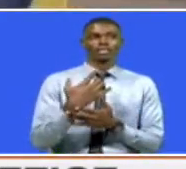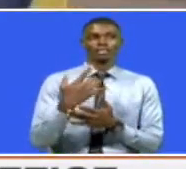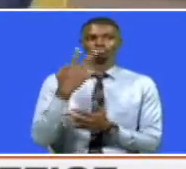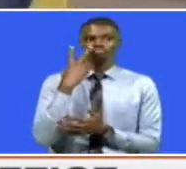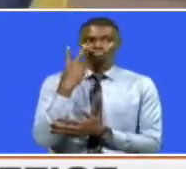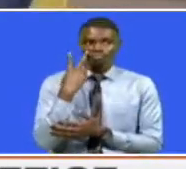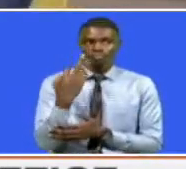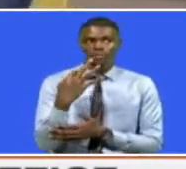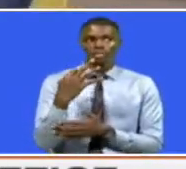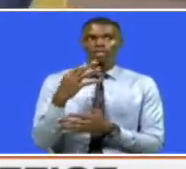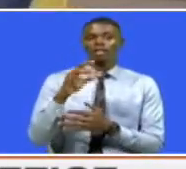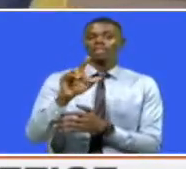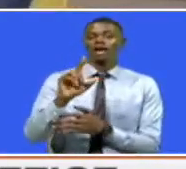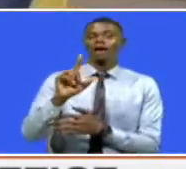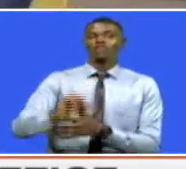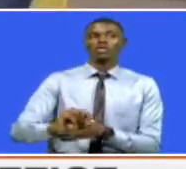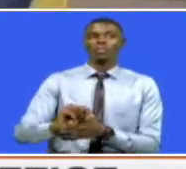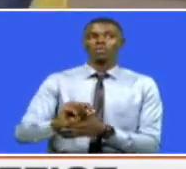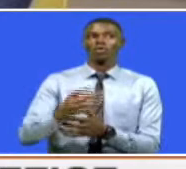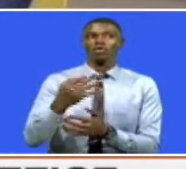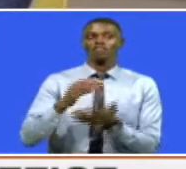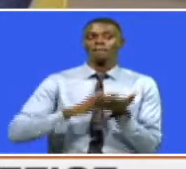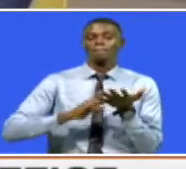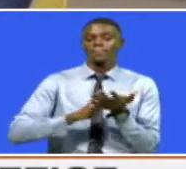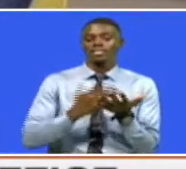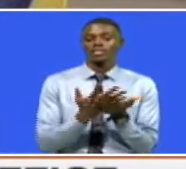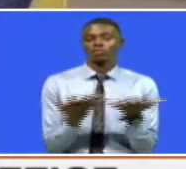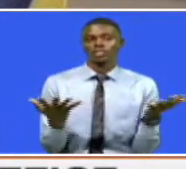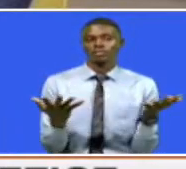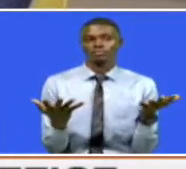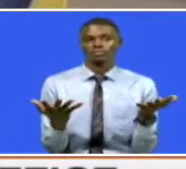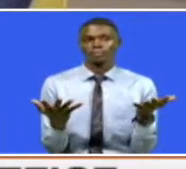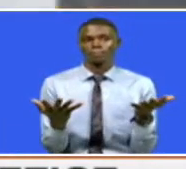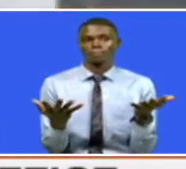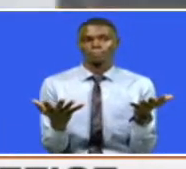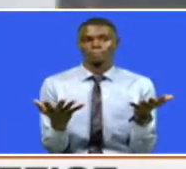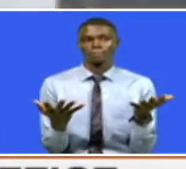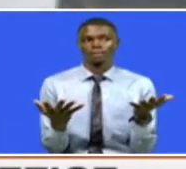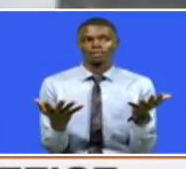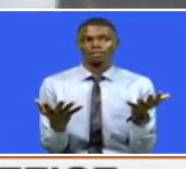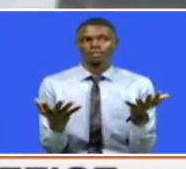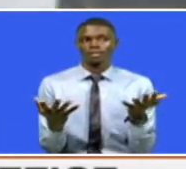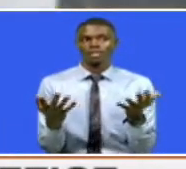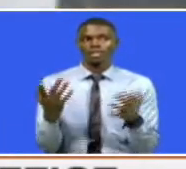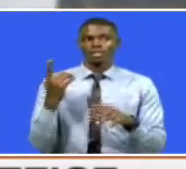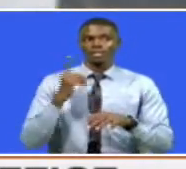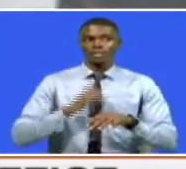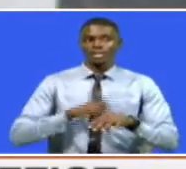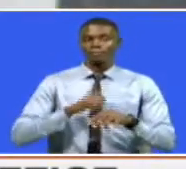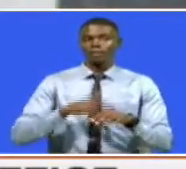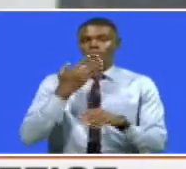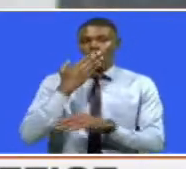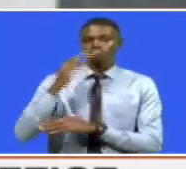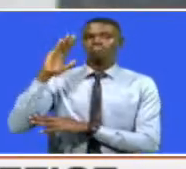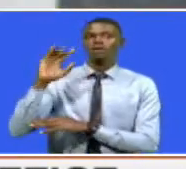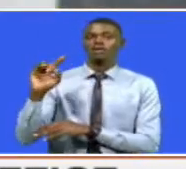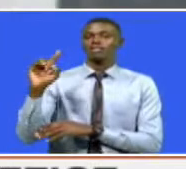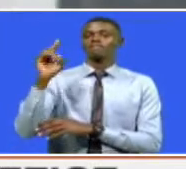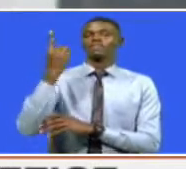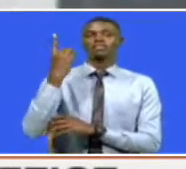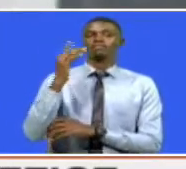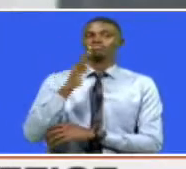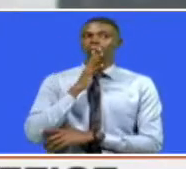of affordability of basic commodities. Yes. He immediately, when he was sworn in, his first